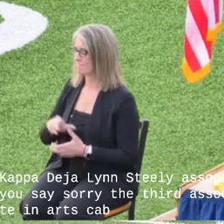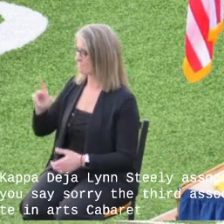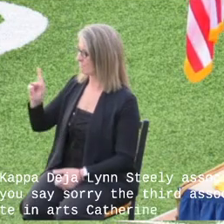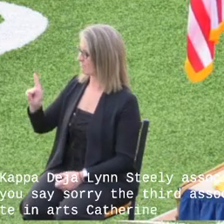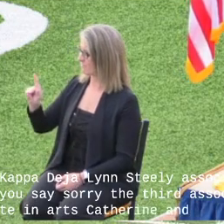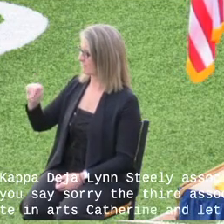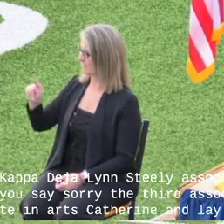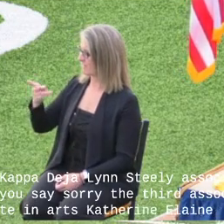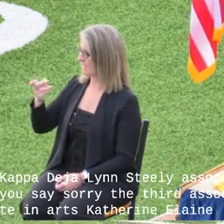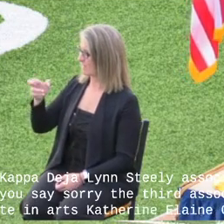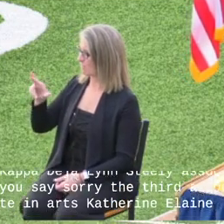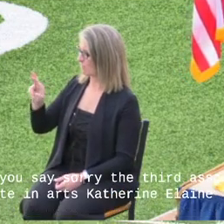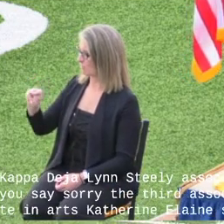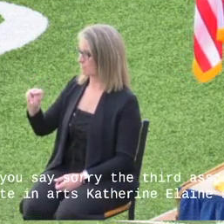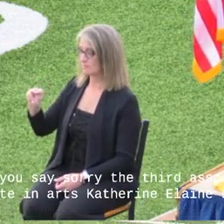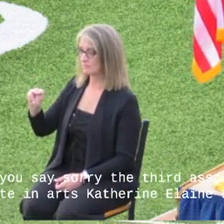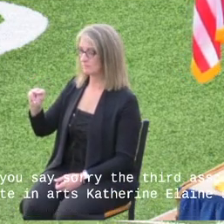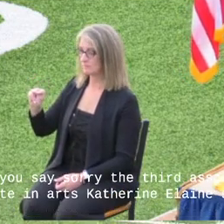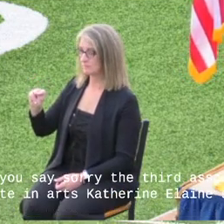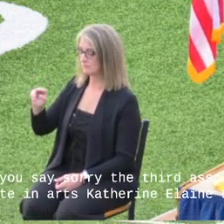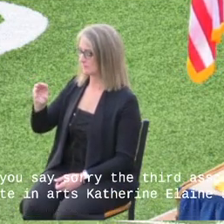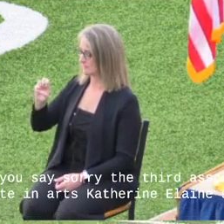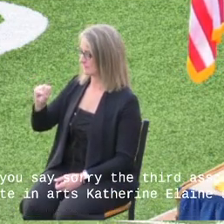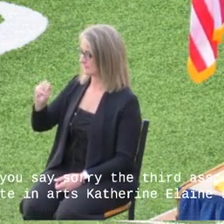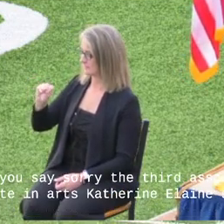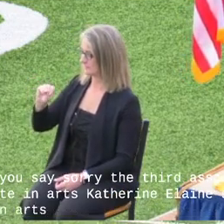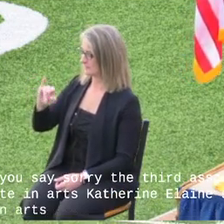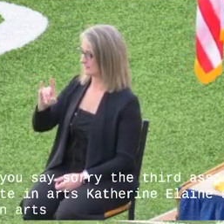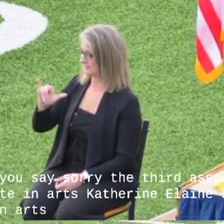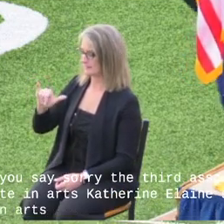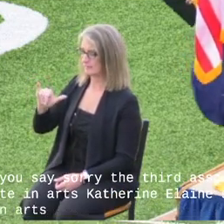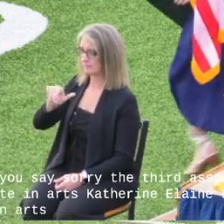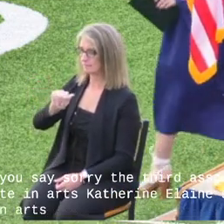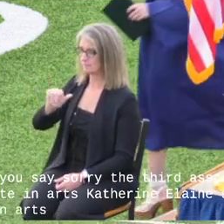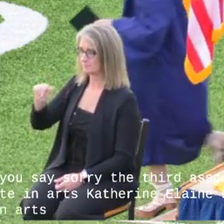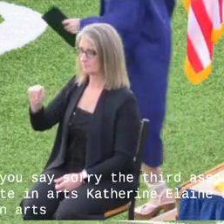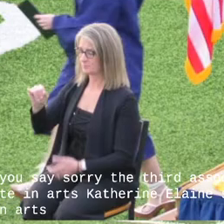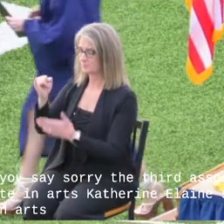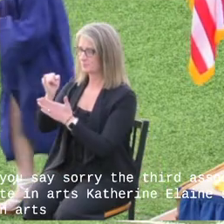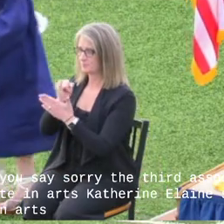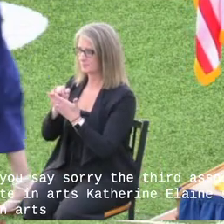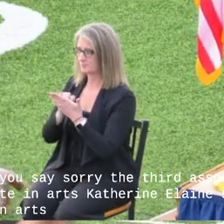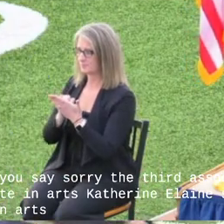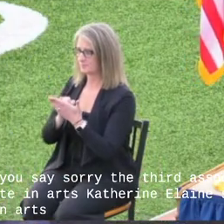Catherine Elaine Schmelsley, Associate in Arts.